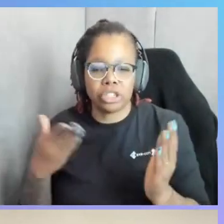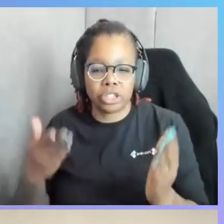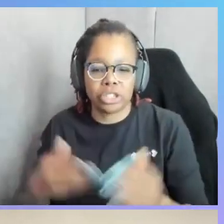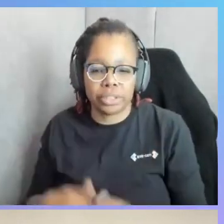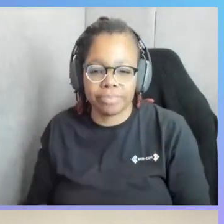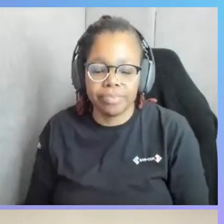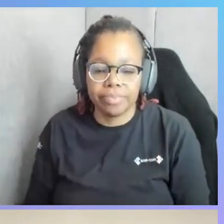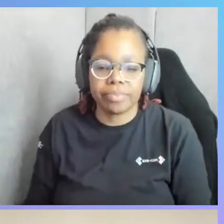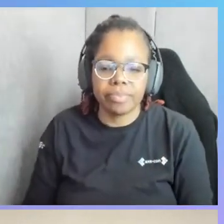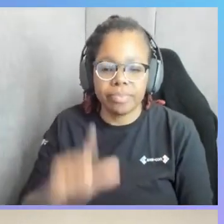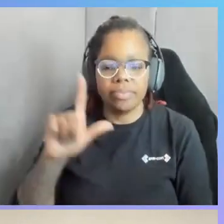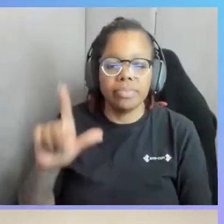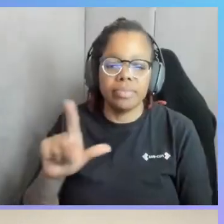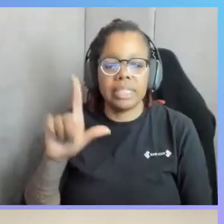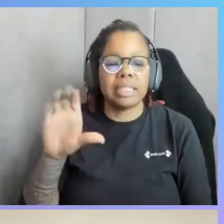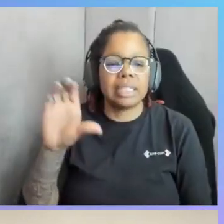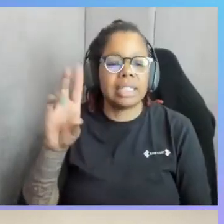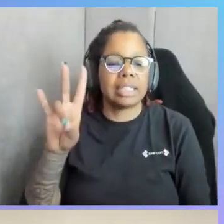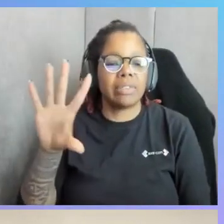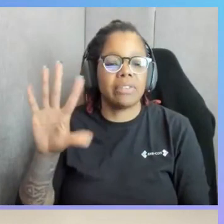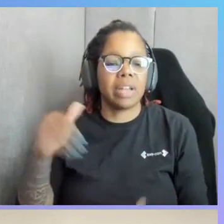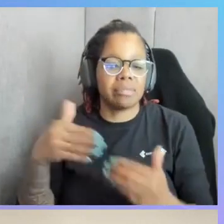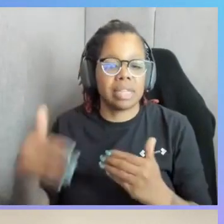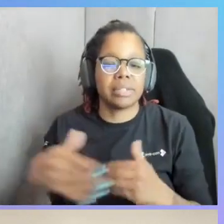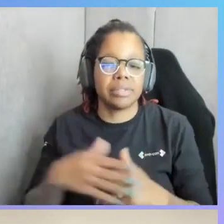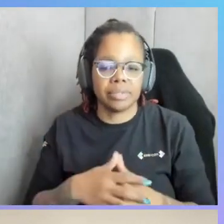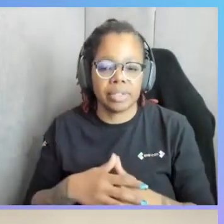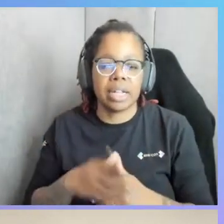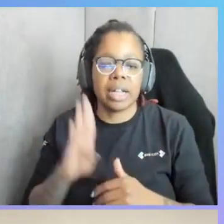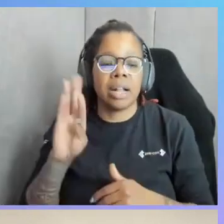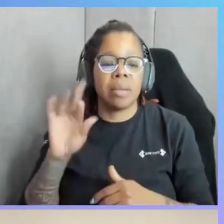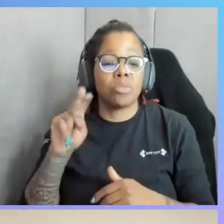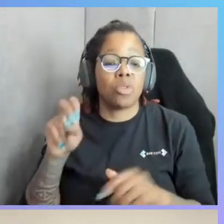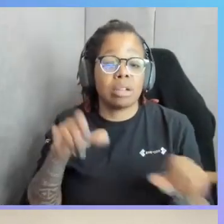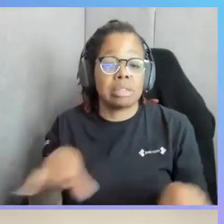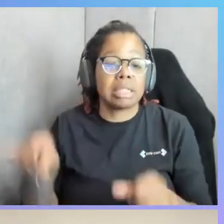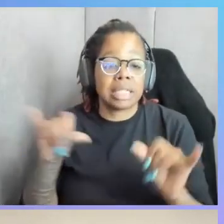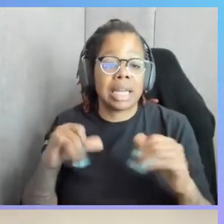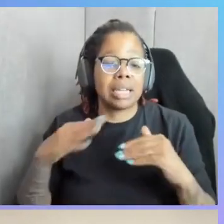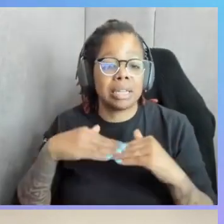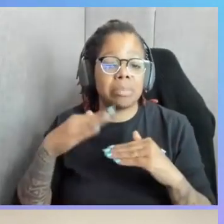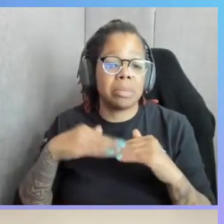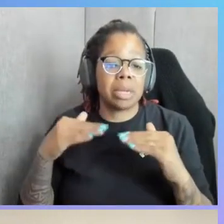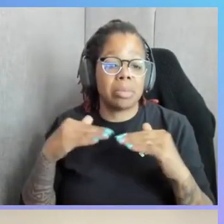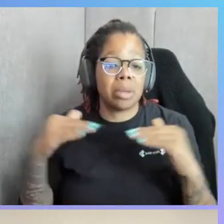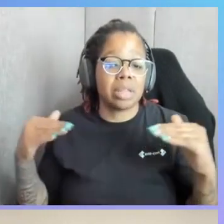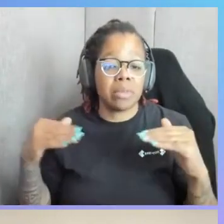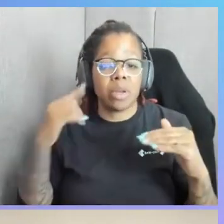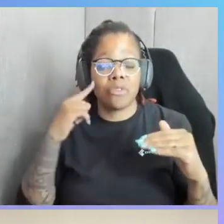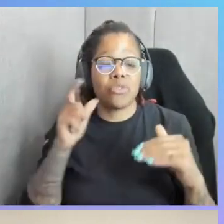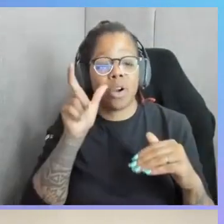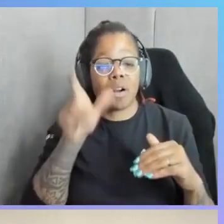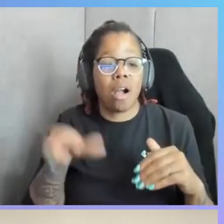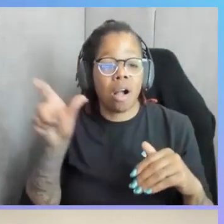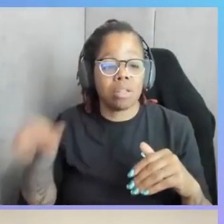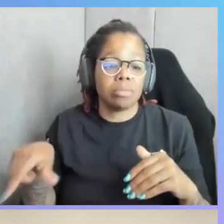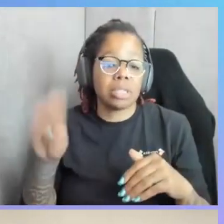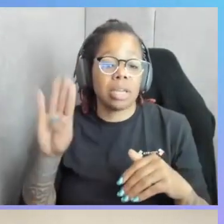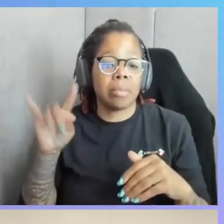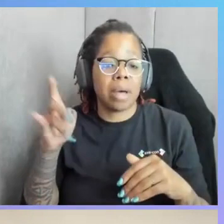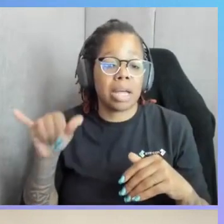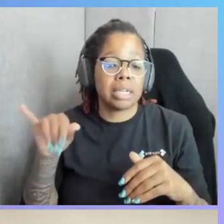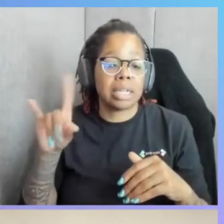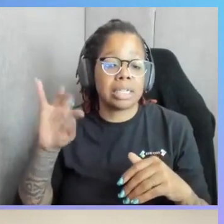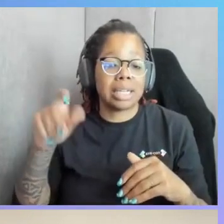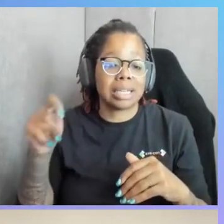So LC75 is next. Bronze standard states it's the minimum level for columns of body text and any